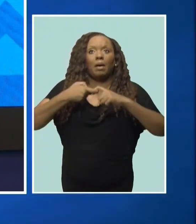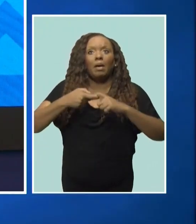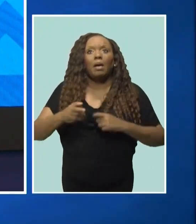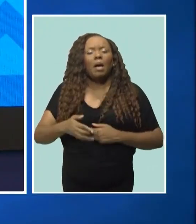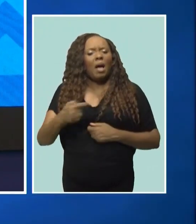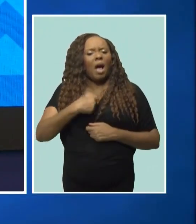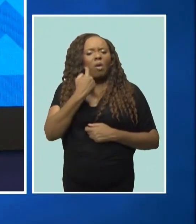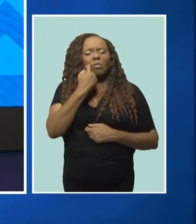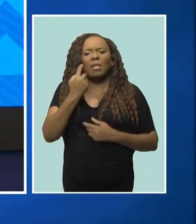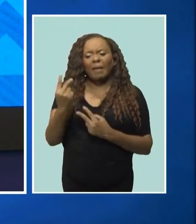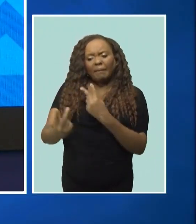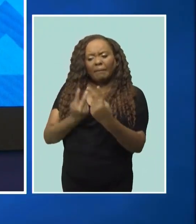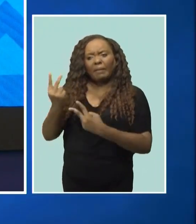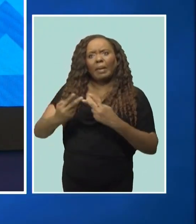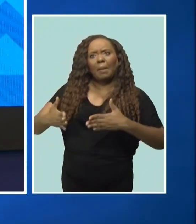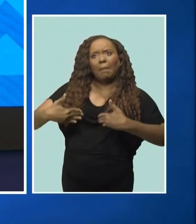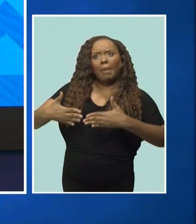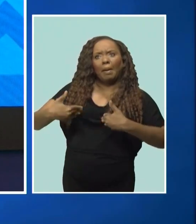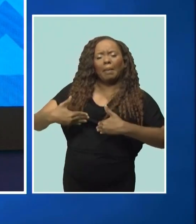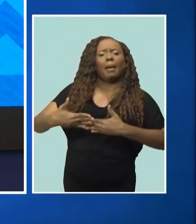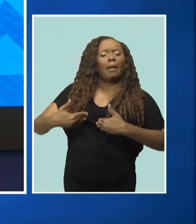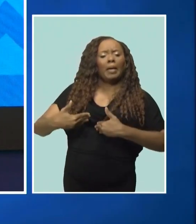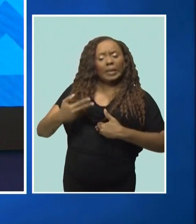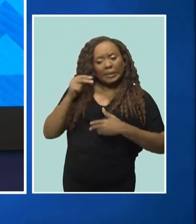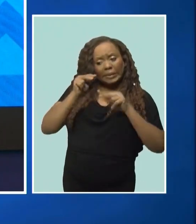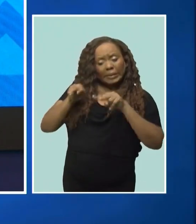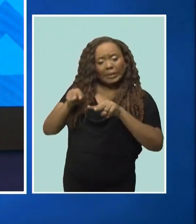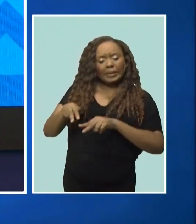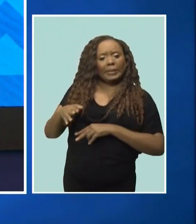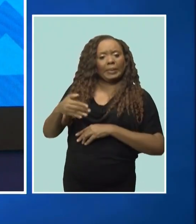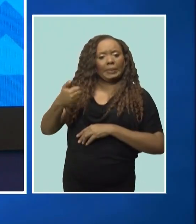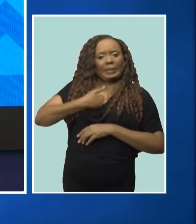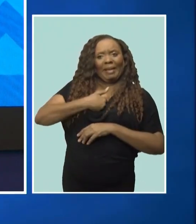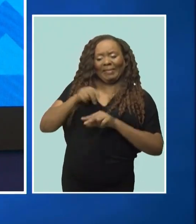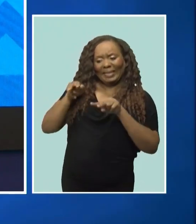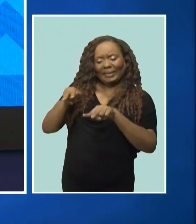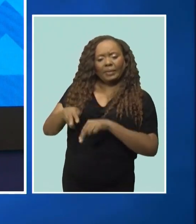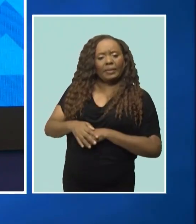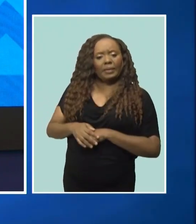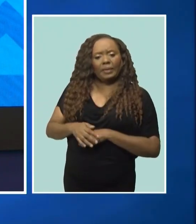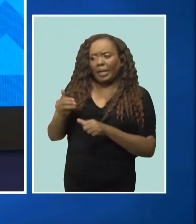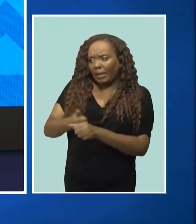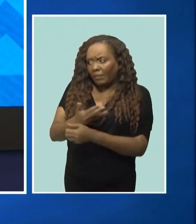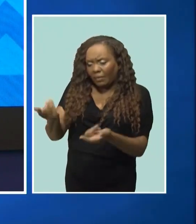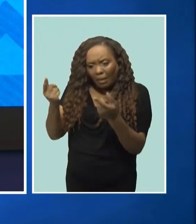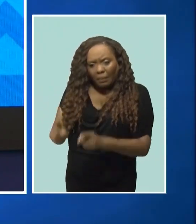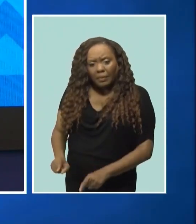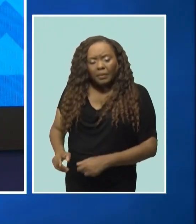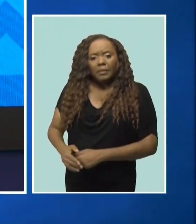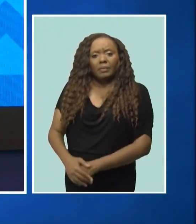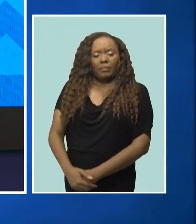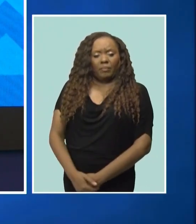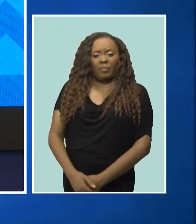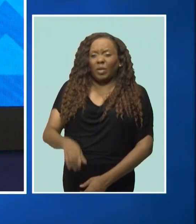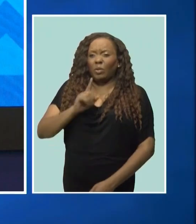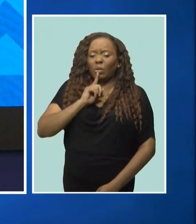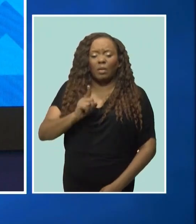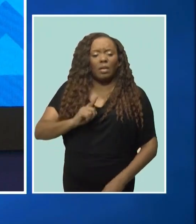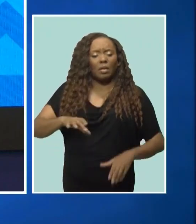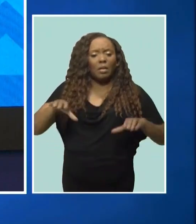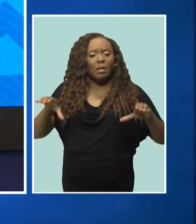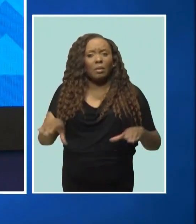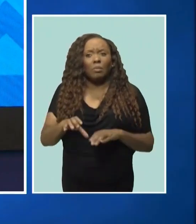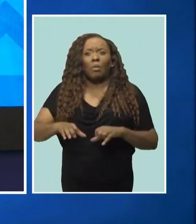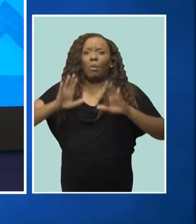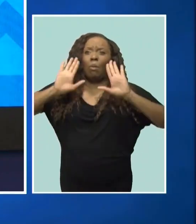Canal, precisely to see with my own eyes what was happening. And they are really doing a great job